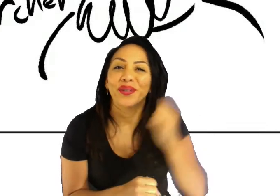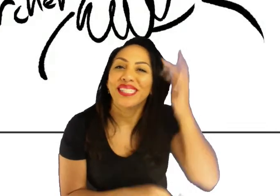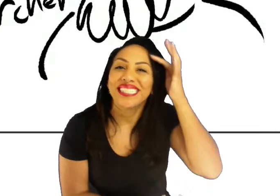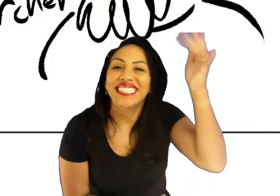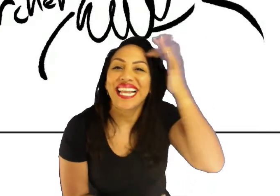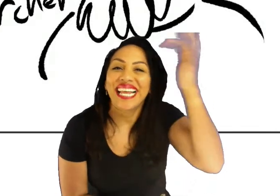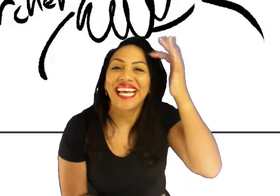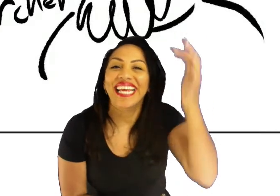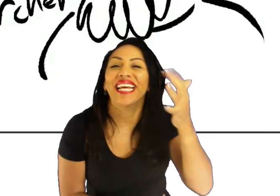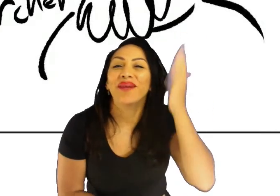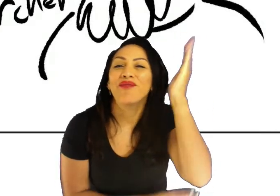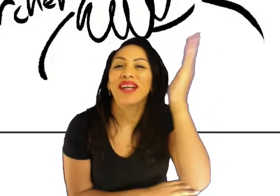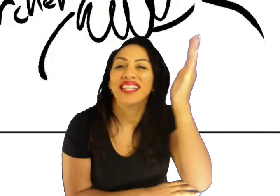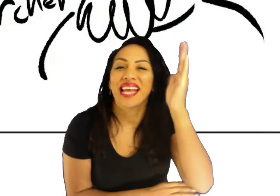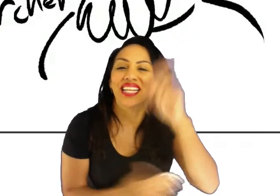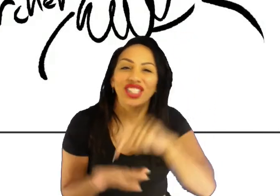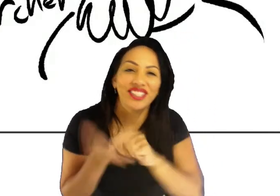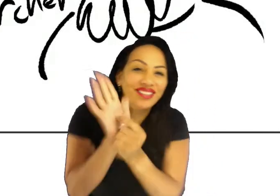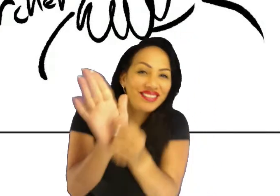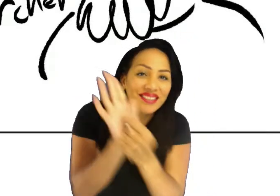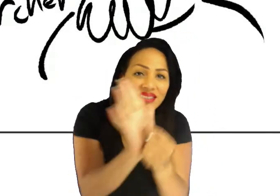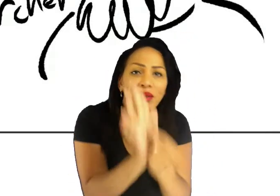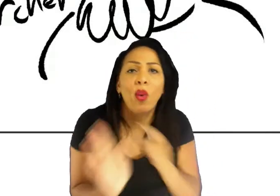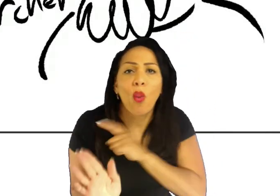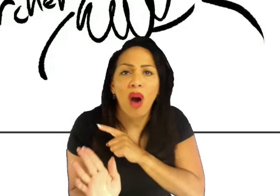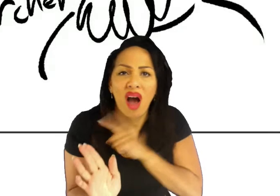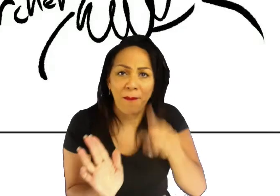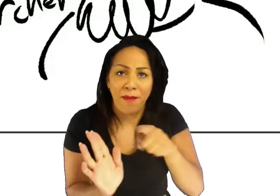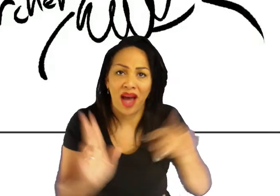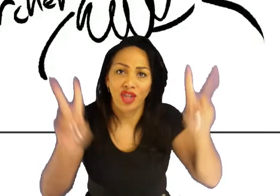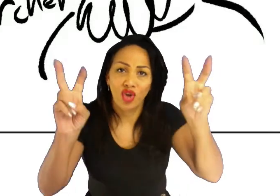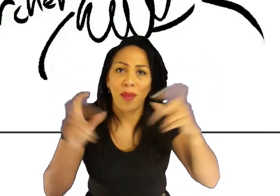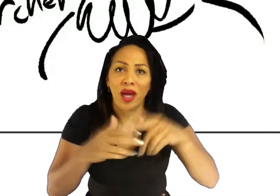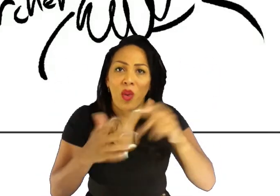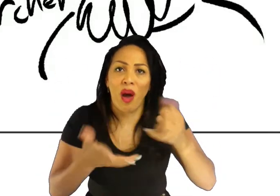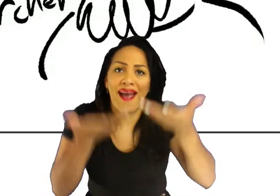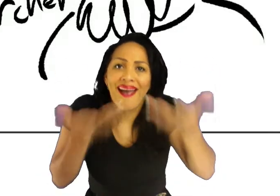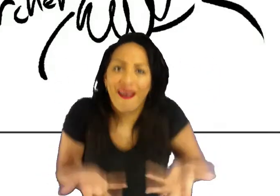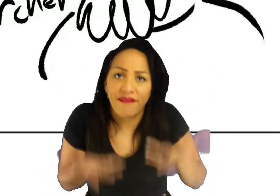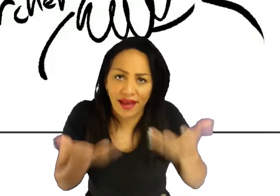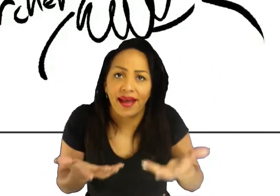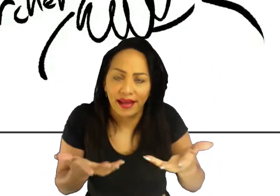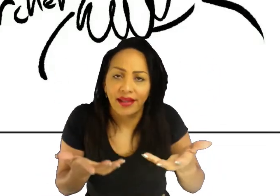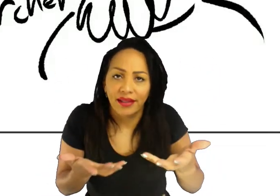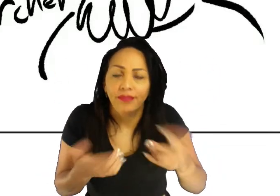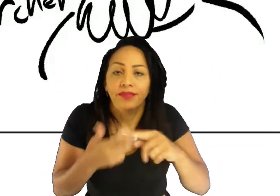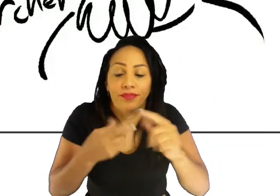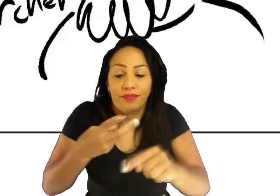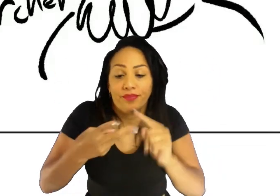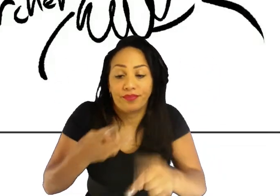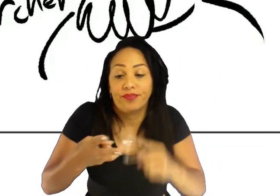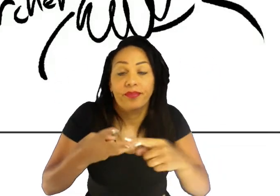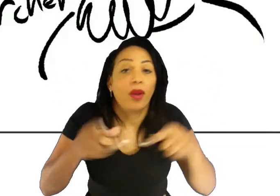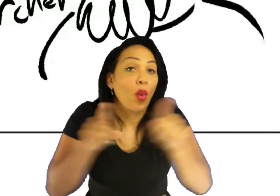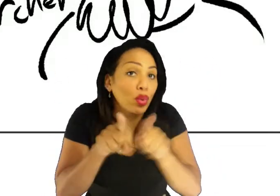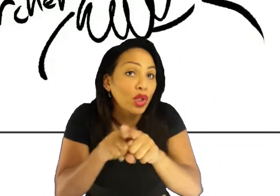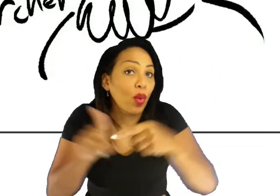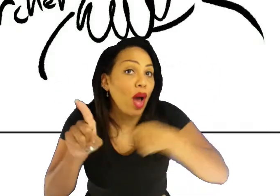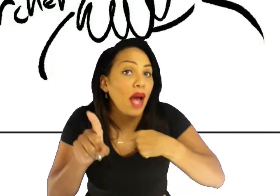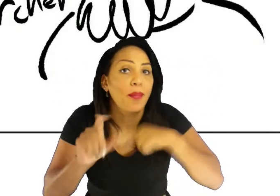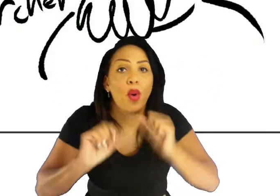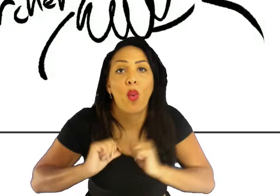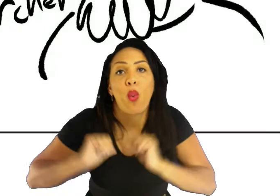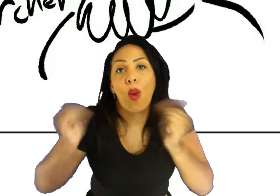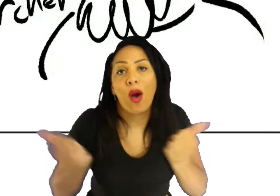I'm talking about serious stuff all the time. And I'm a wellbeing consultant for organizations and individuals